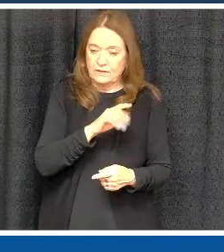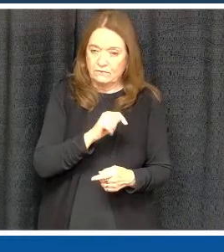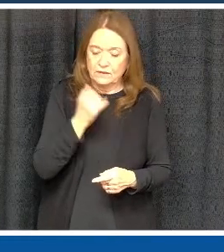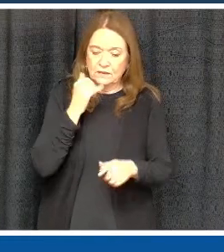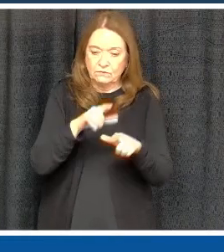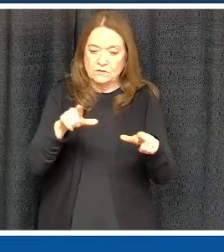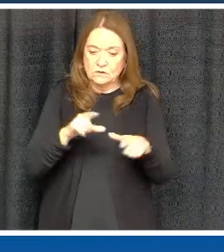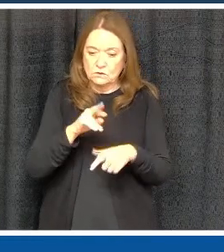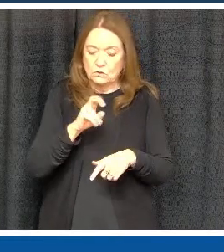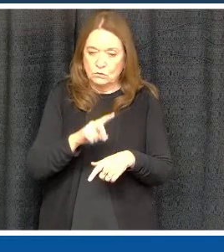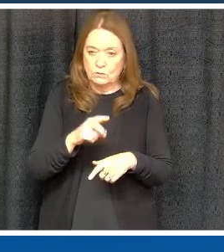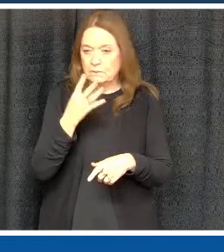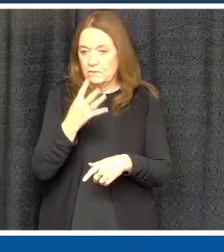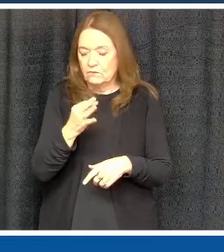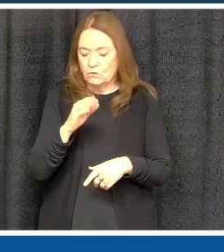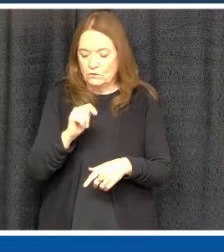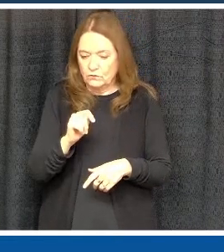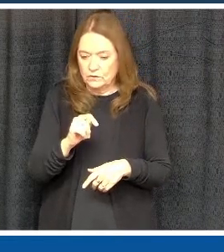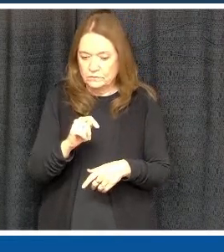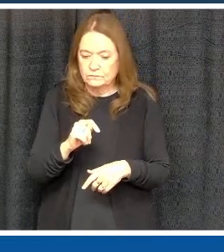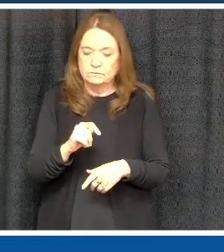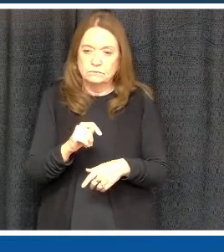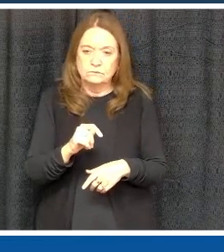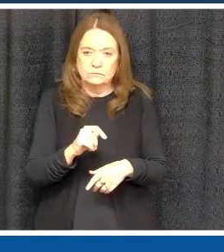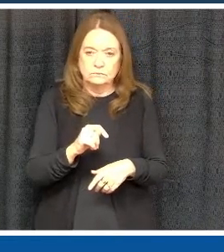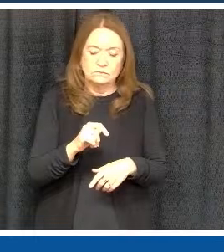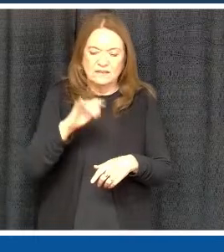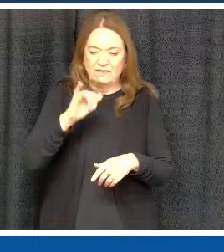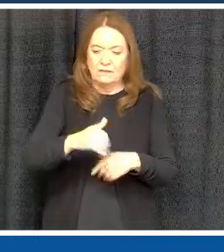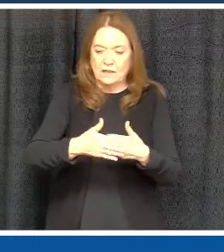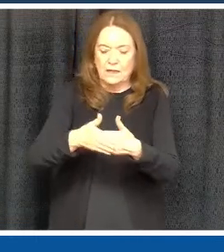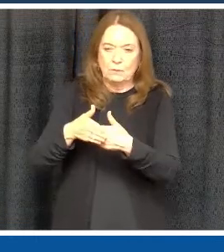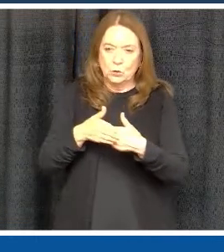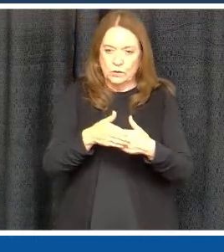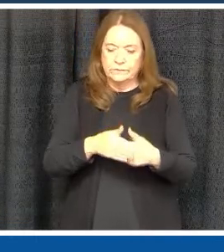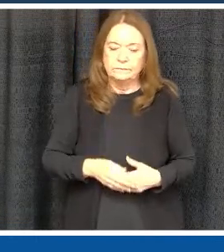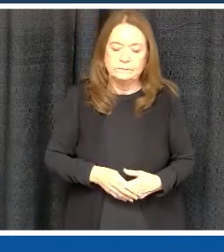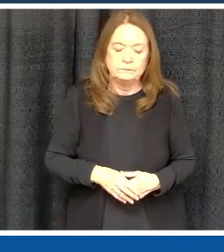local road, or 4 feet inside of the neighborhood.